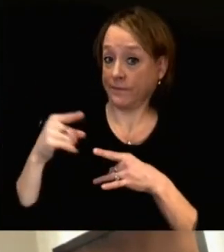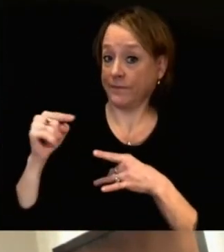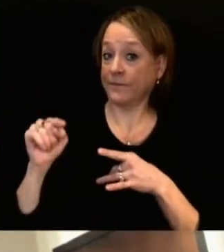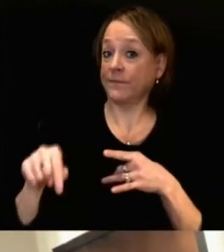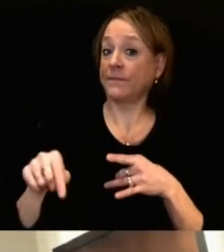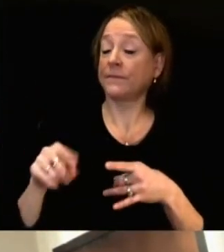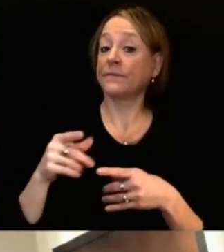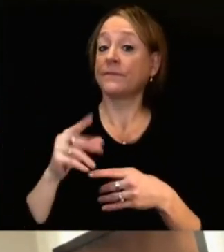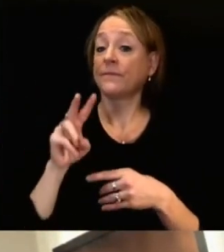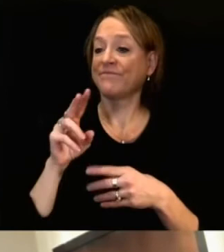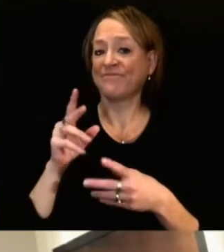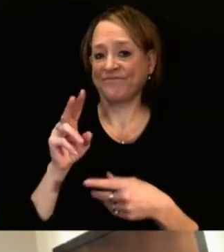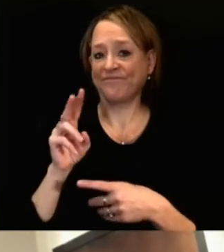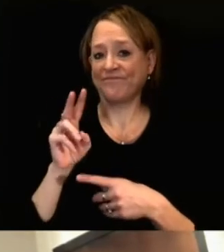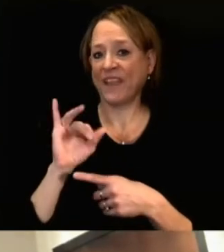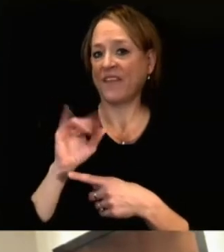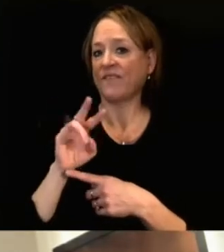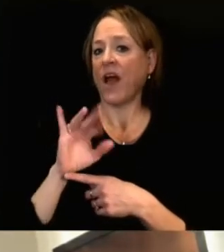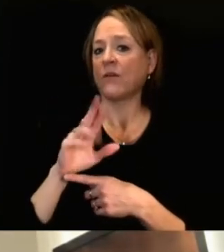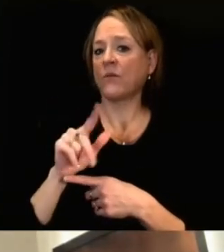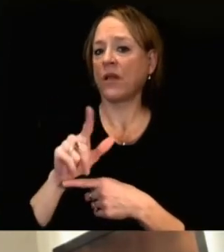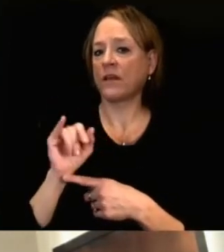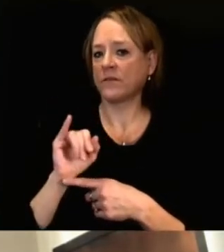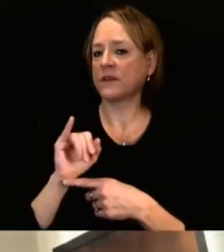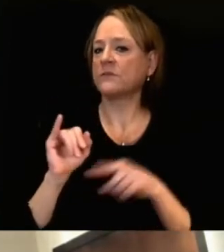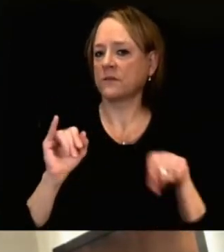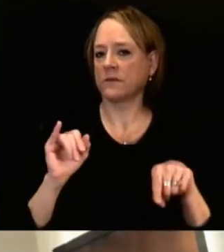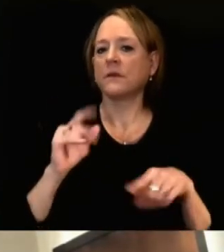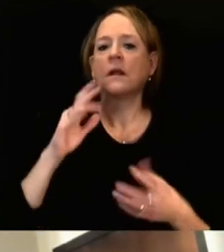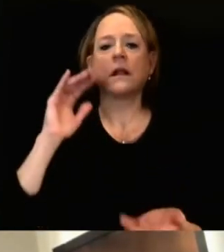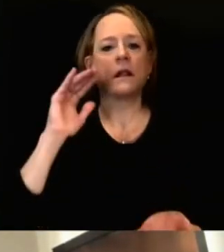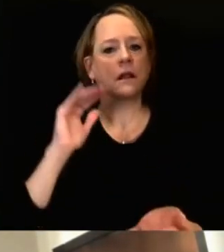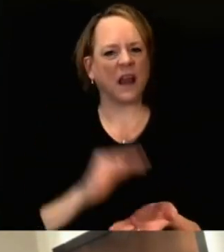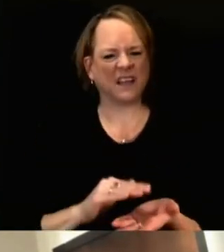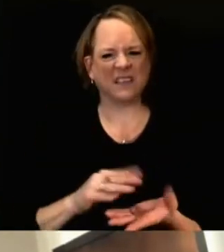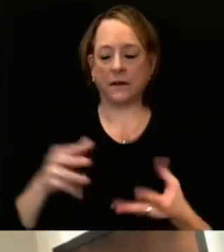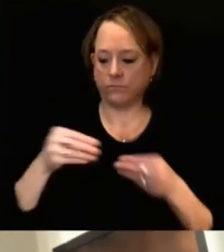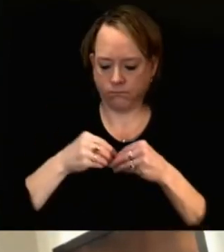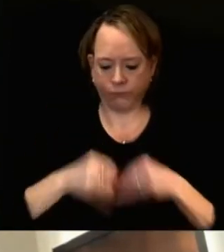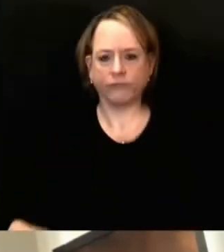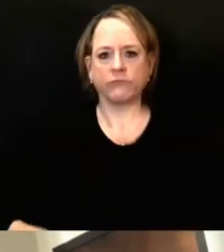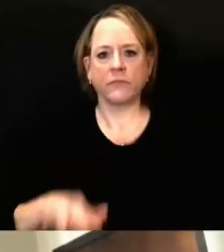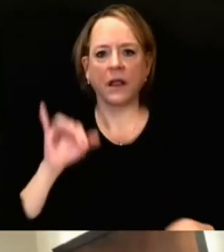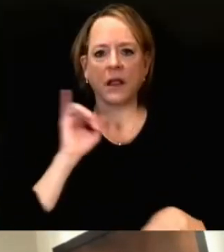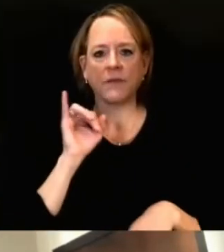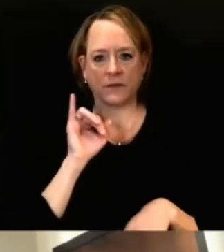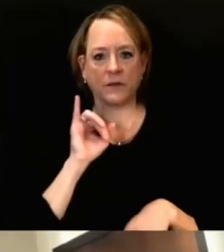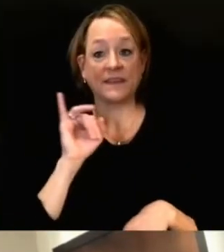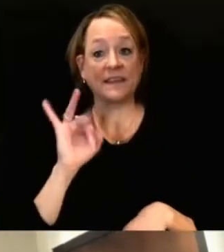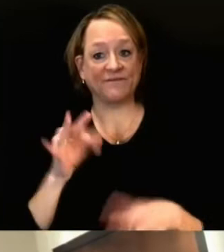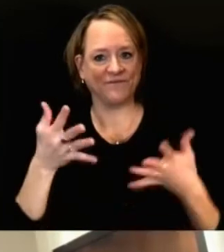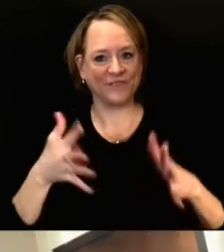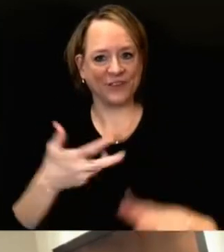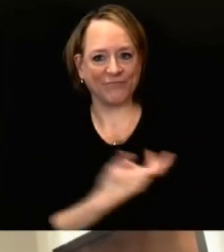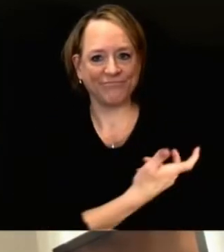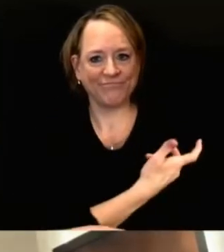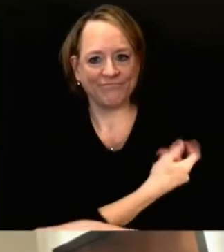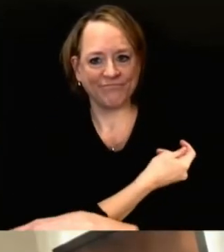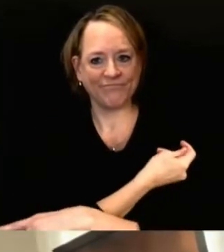fully vaccinated and boosted than they were otherwise. Now, why I think Dr. Frank's point is important, though, is